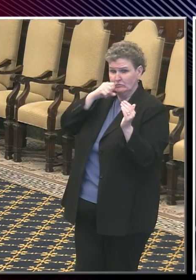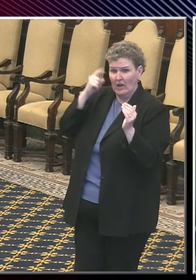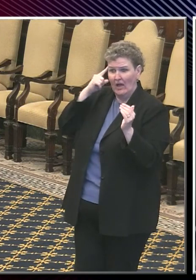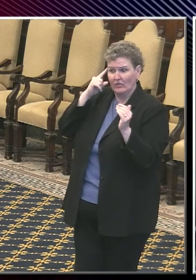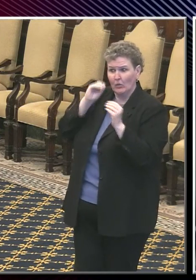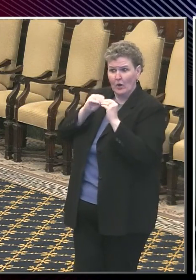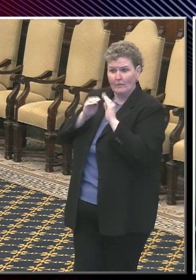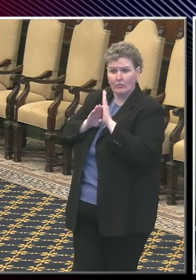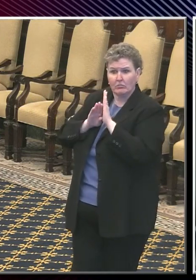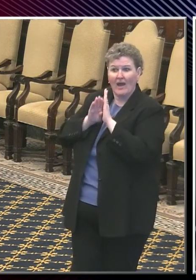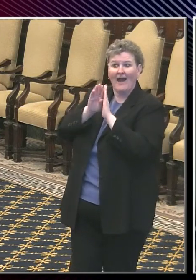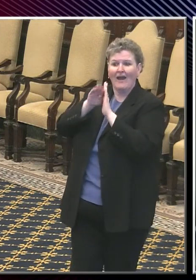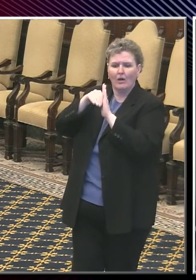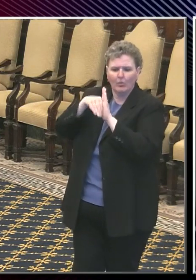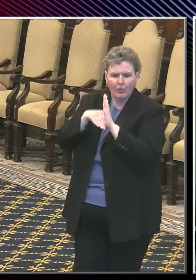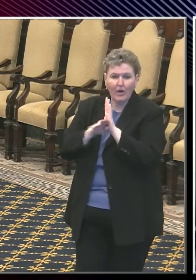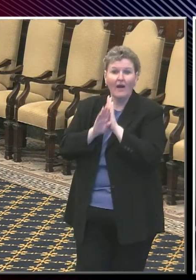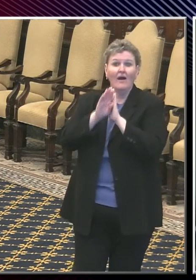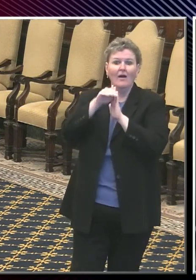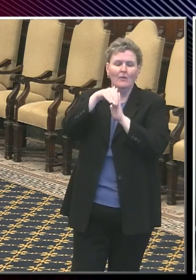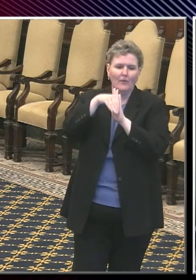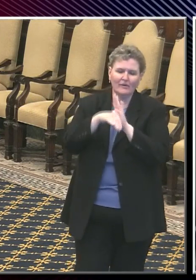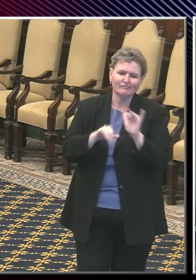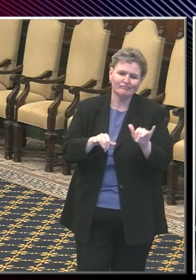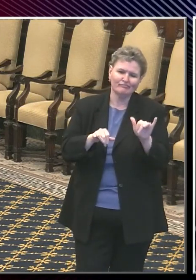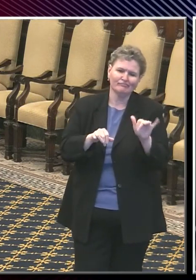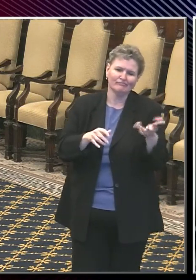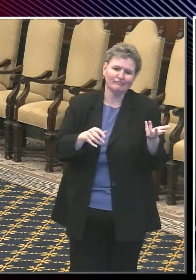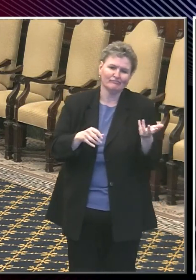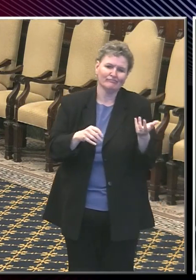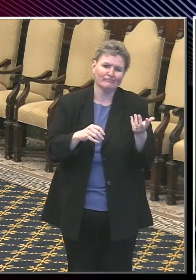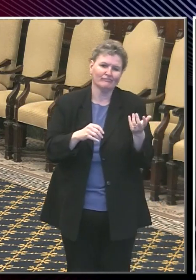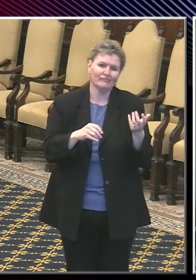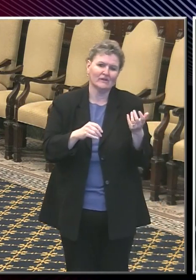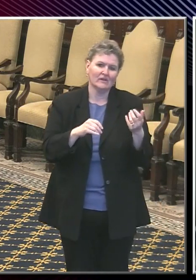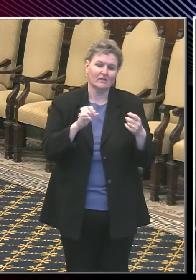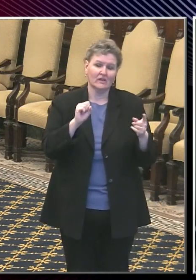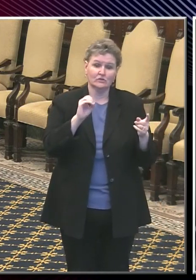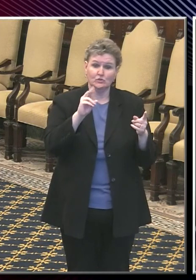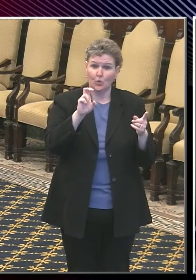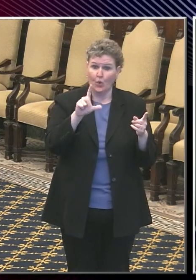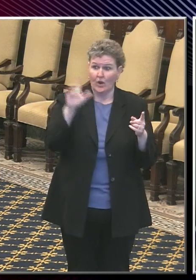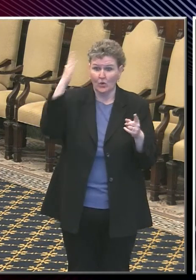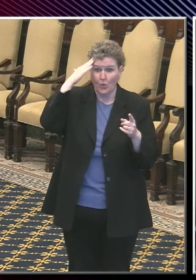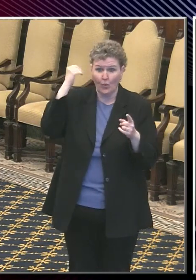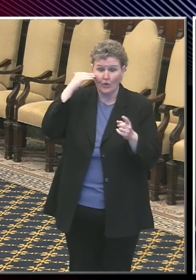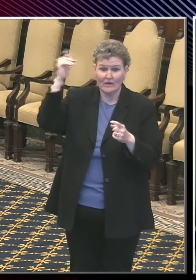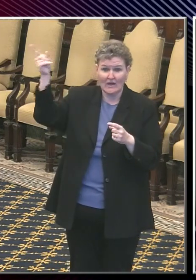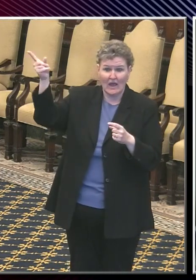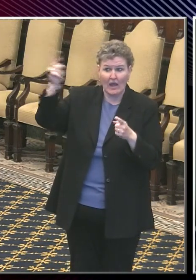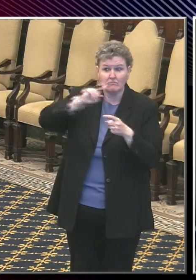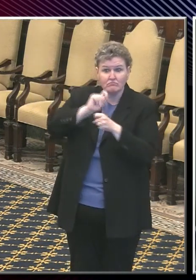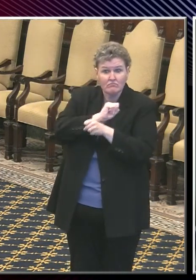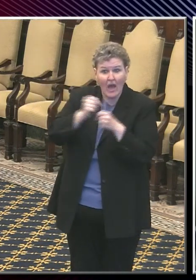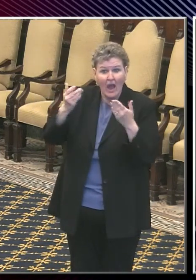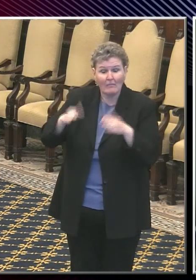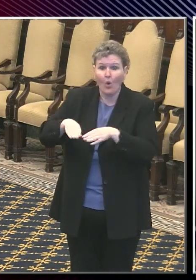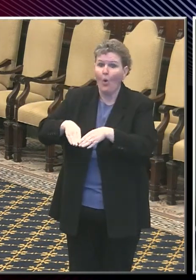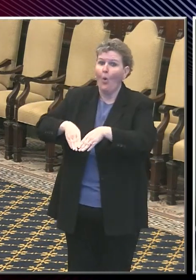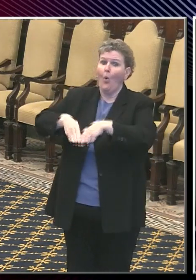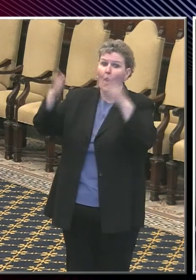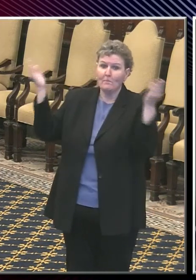going out and doing the things they used to do in a different way. If I can also add that it's not like we're just going